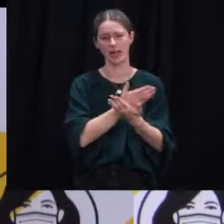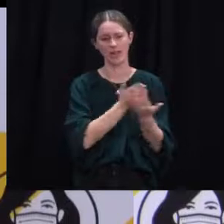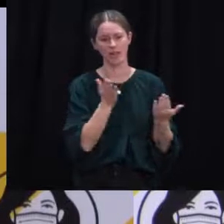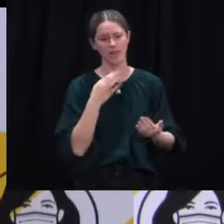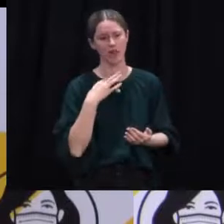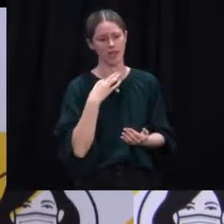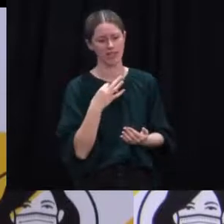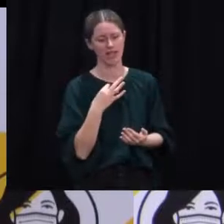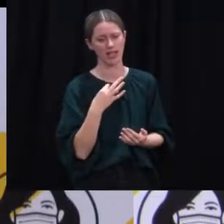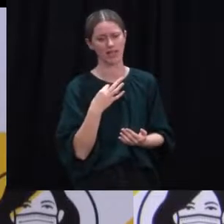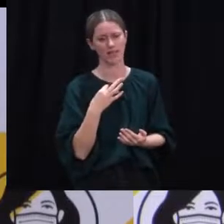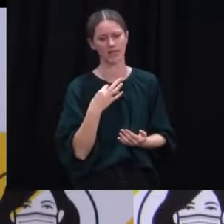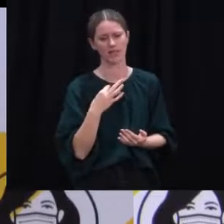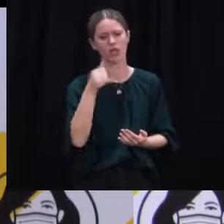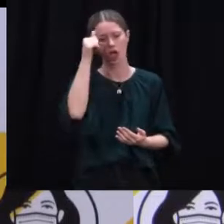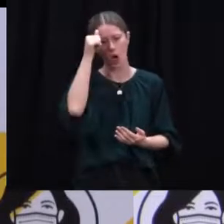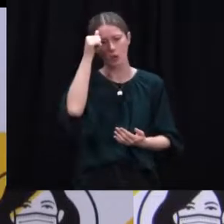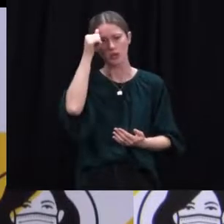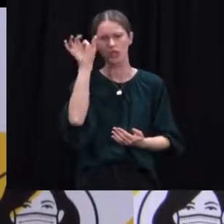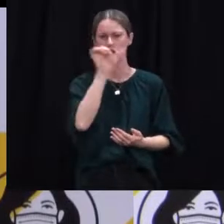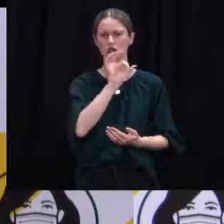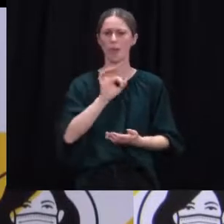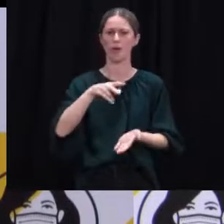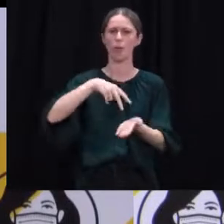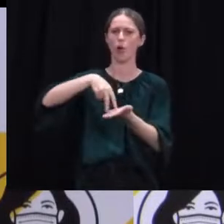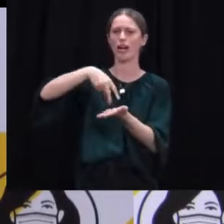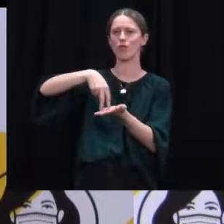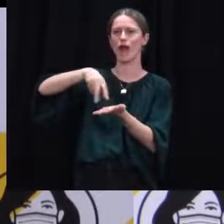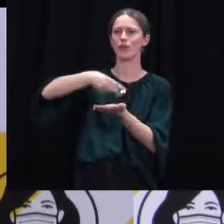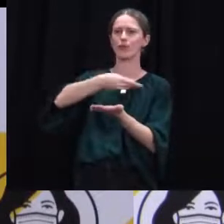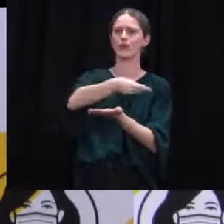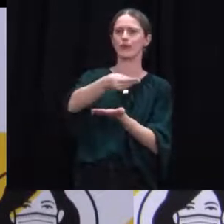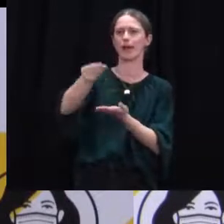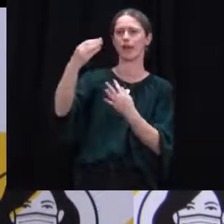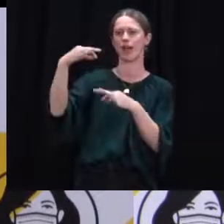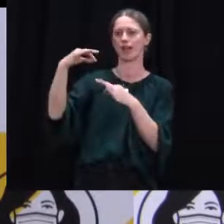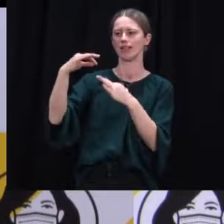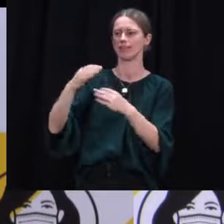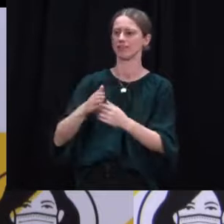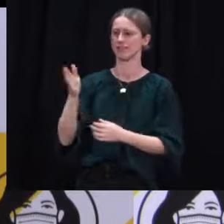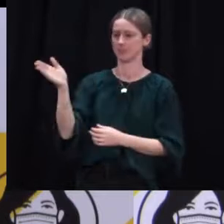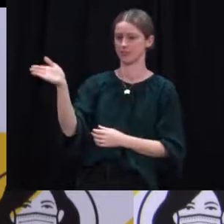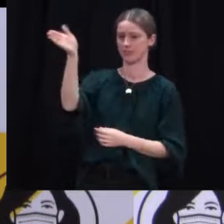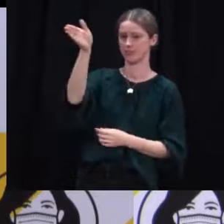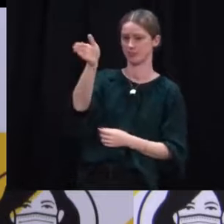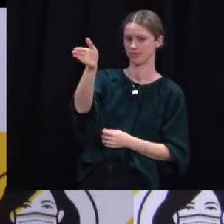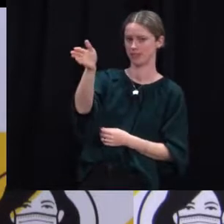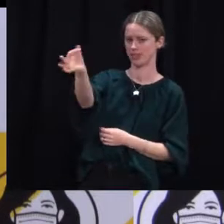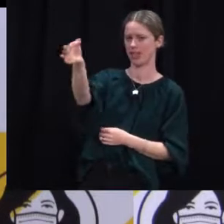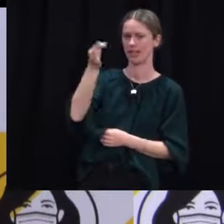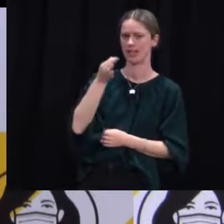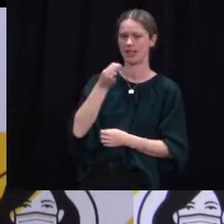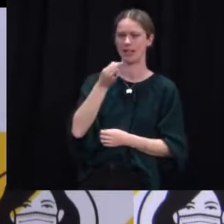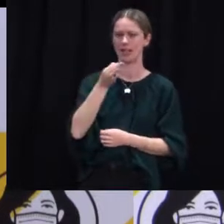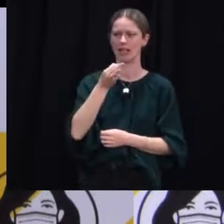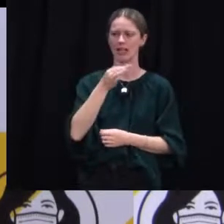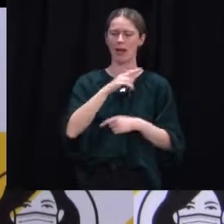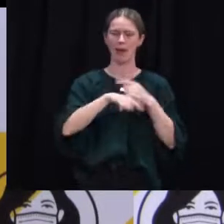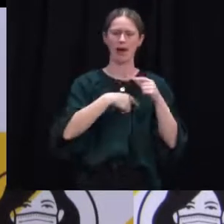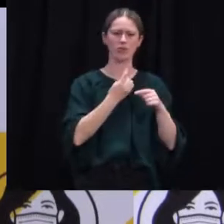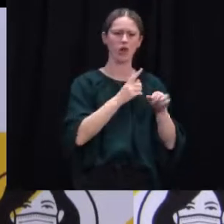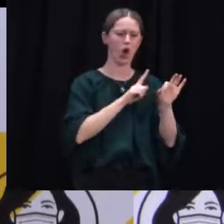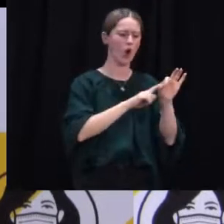those during the lockdown period. I know they have been working very, very hard to ensure that every volunteer who has leaflets knows that they should not be